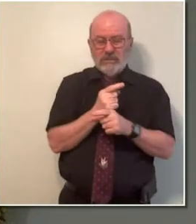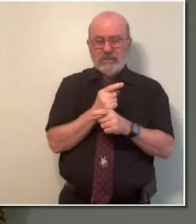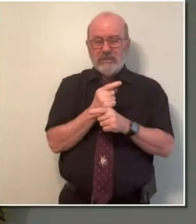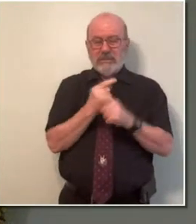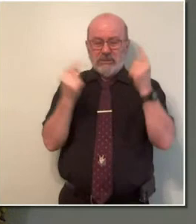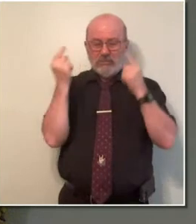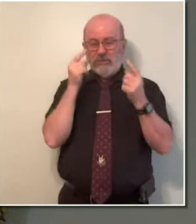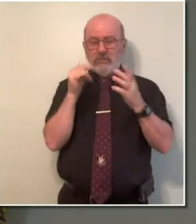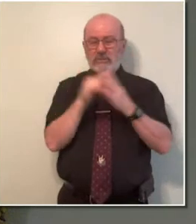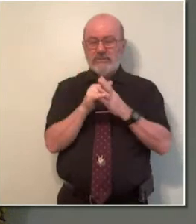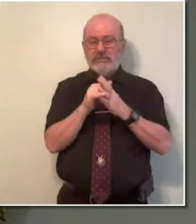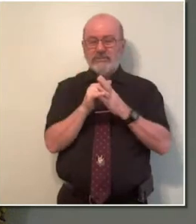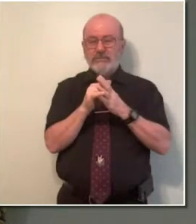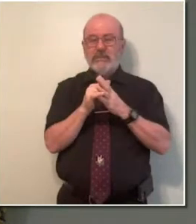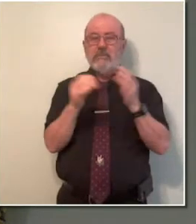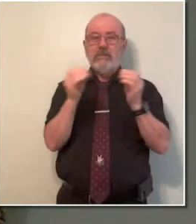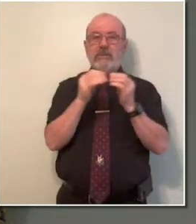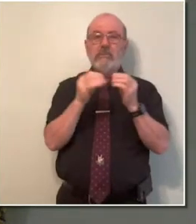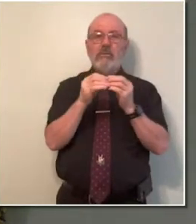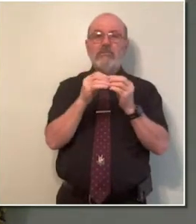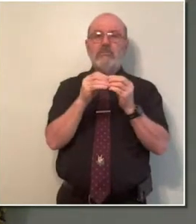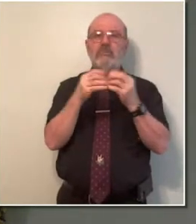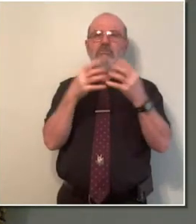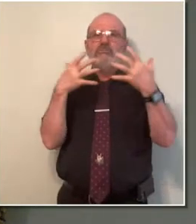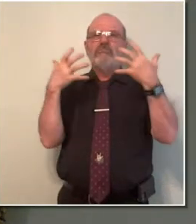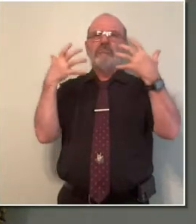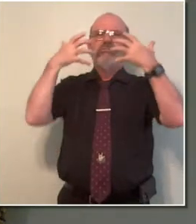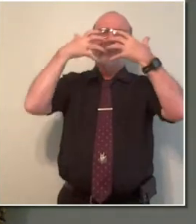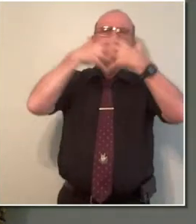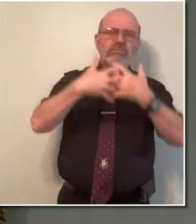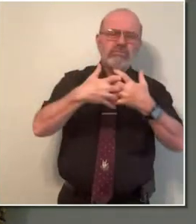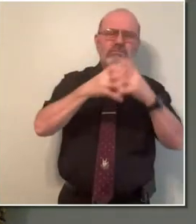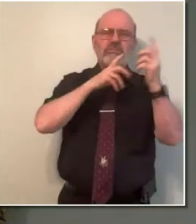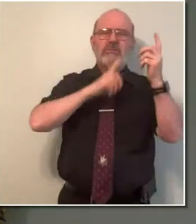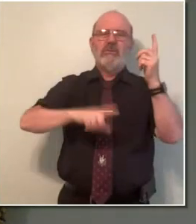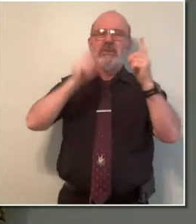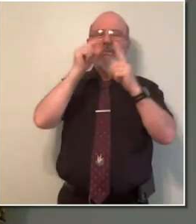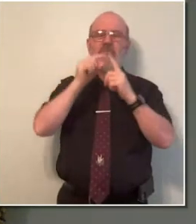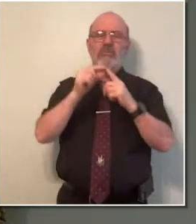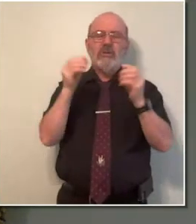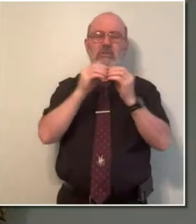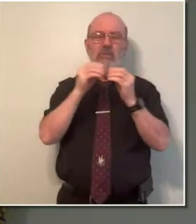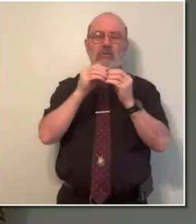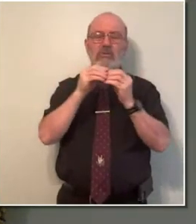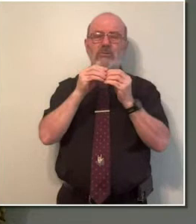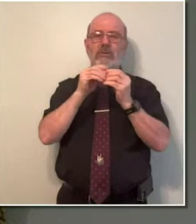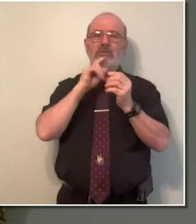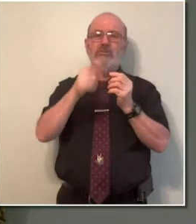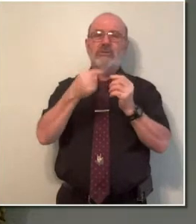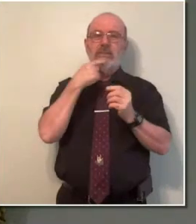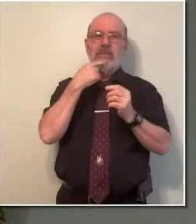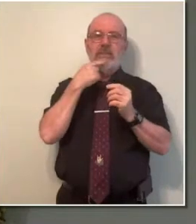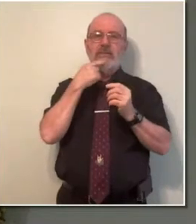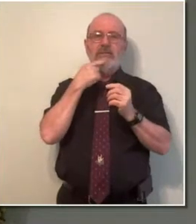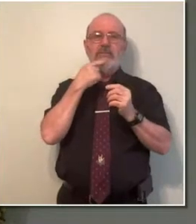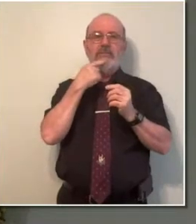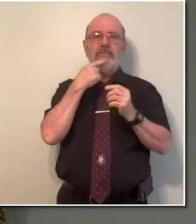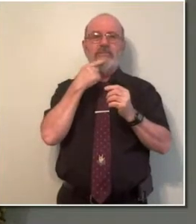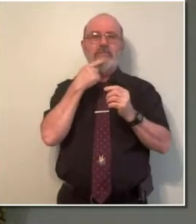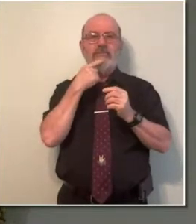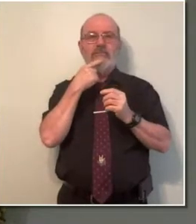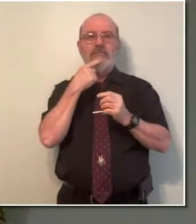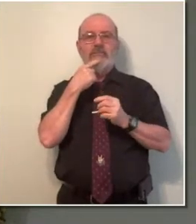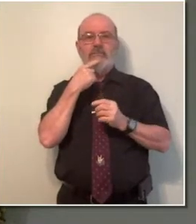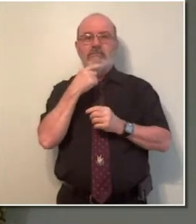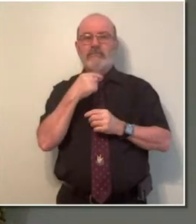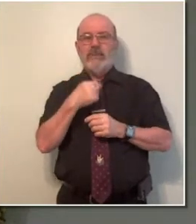that. But the more we are intimate with the Lord and his word, the more that we can genuinely say, you know, I don't necessarily care what